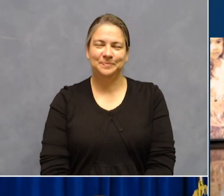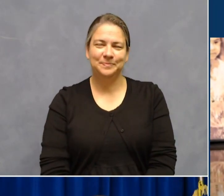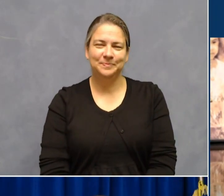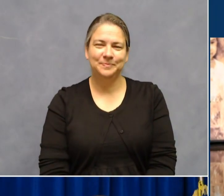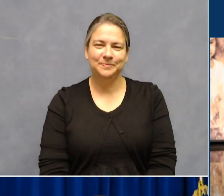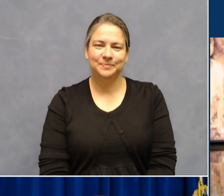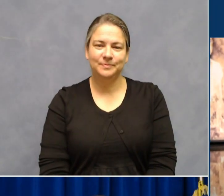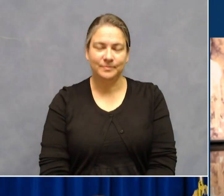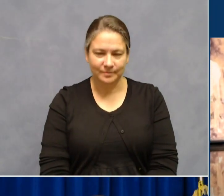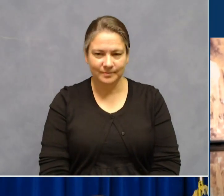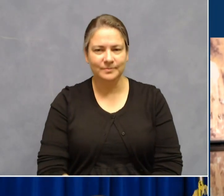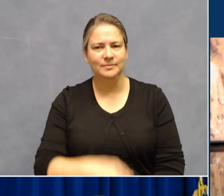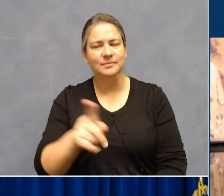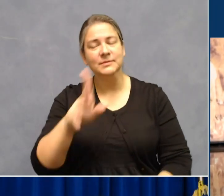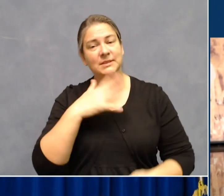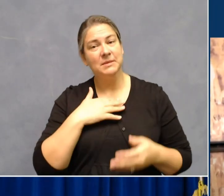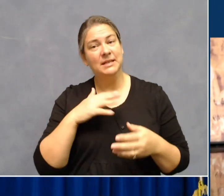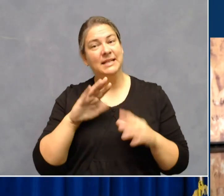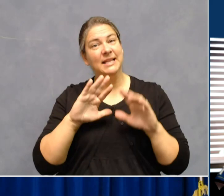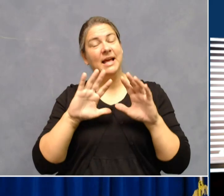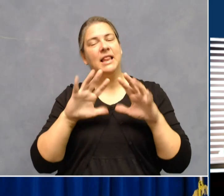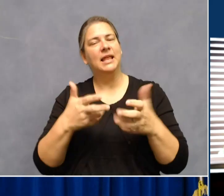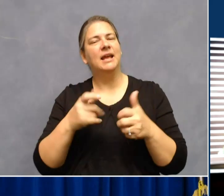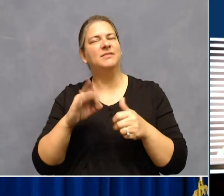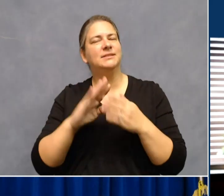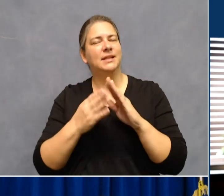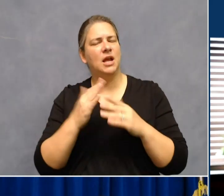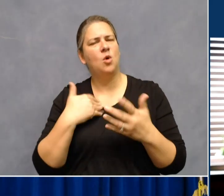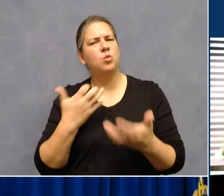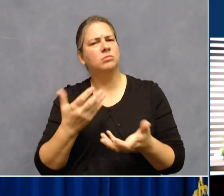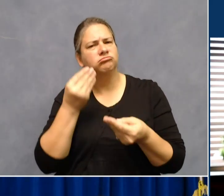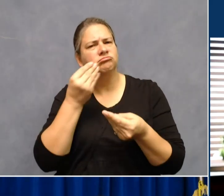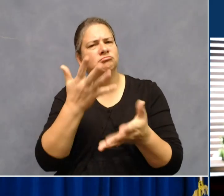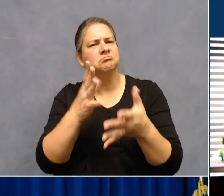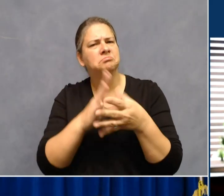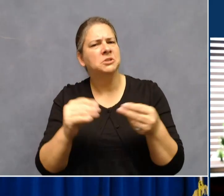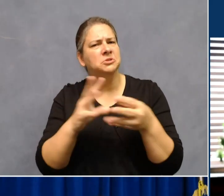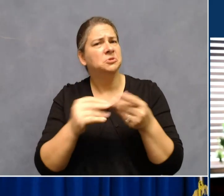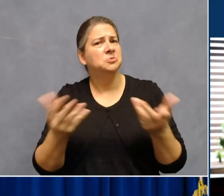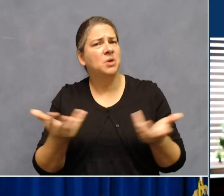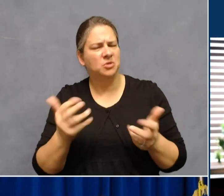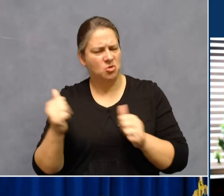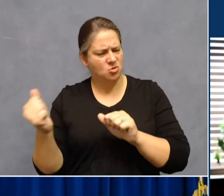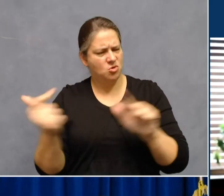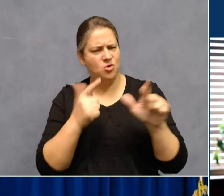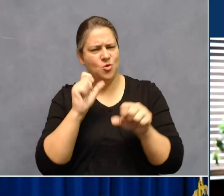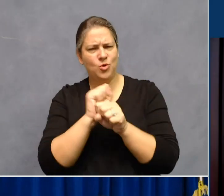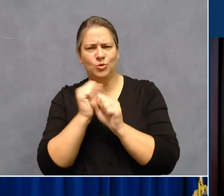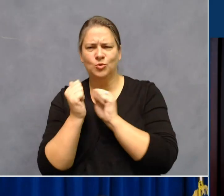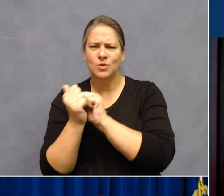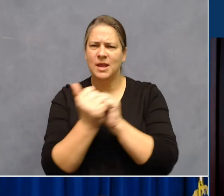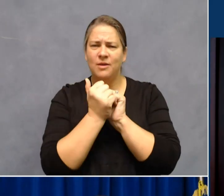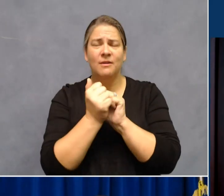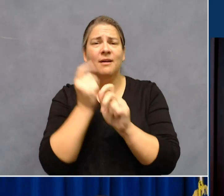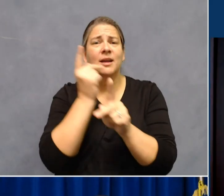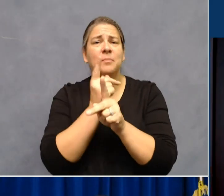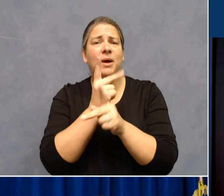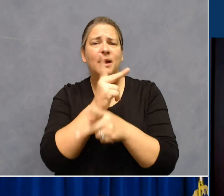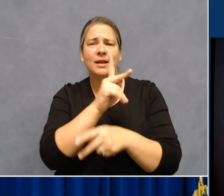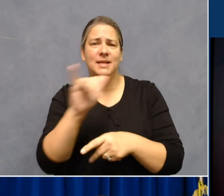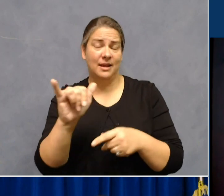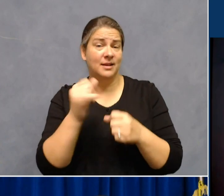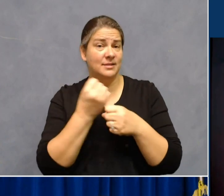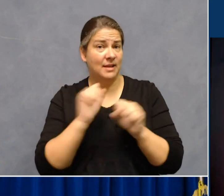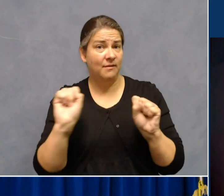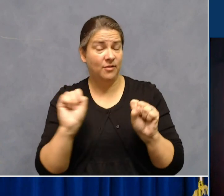Cities and want to pass along a simple message. All of us can work together to help keep Kentucky safe. Social distance and